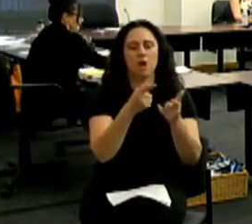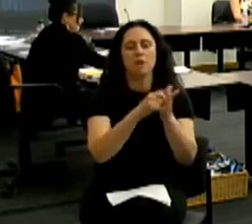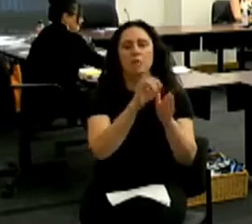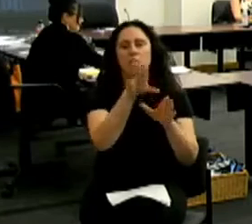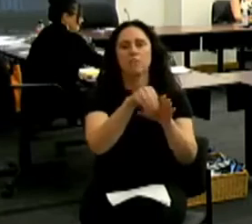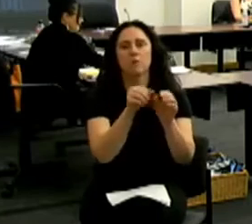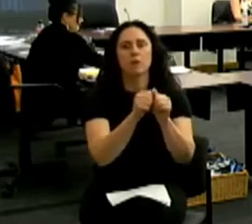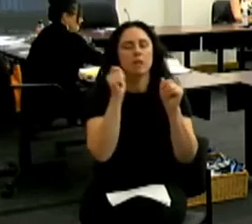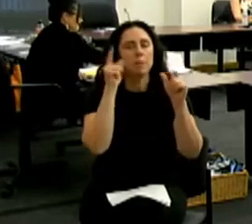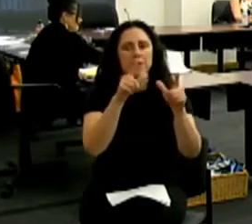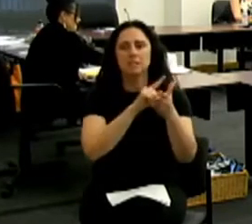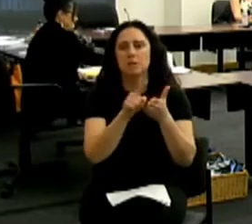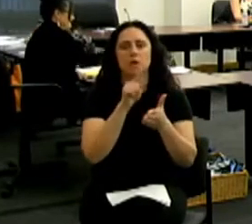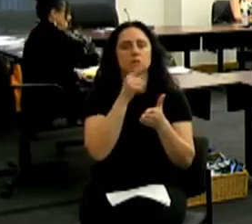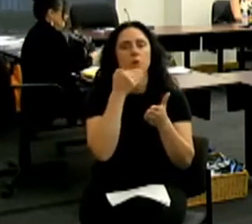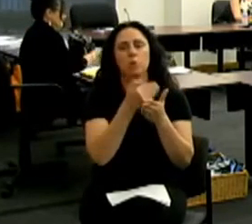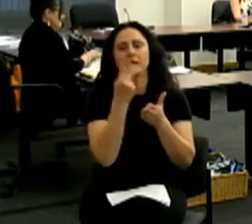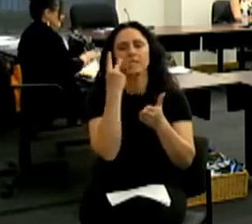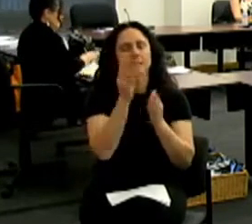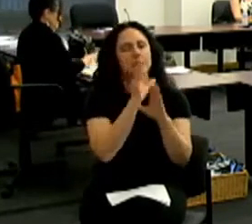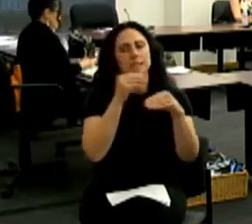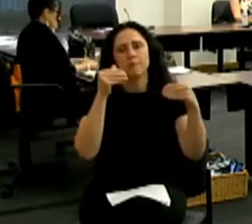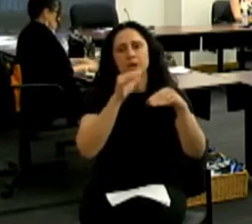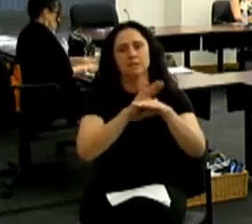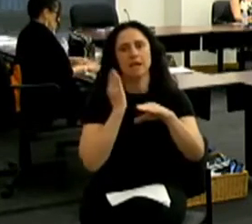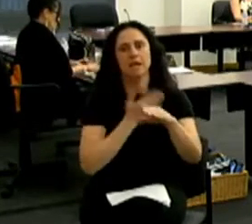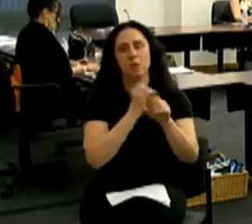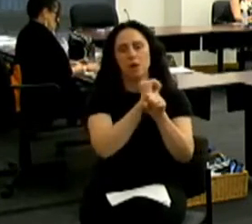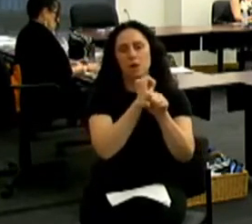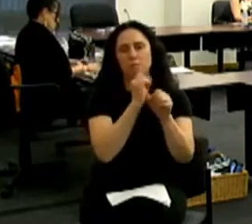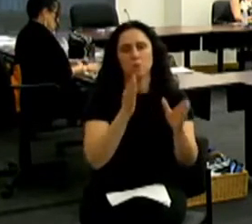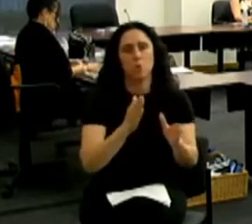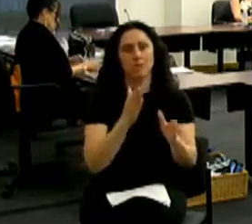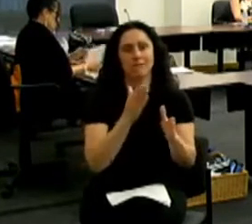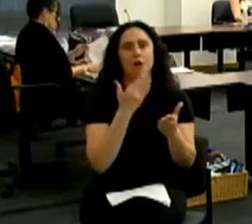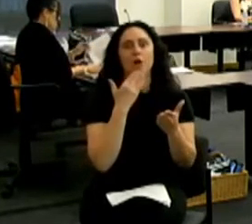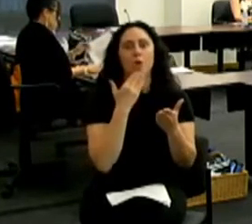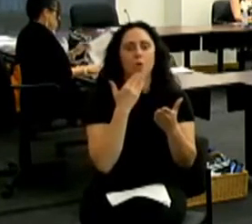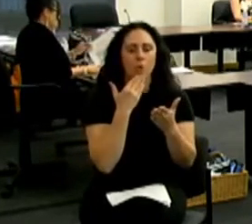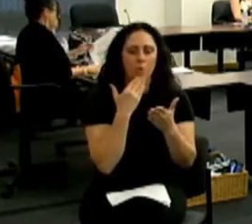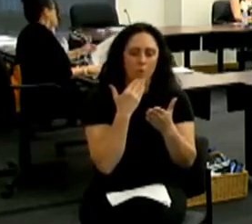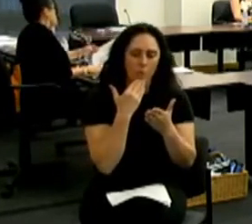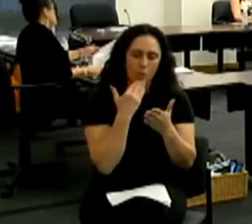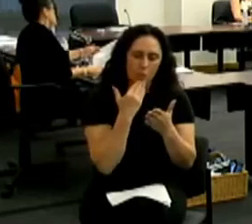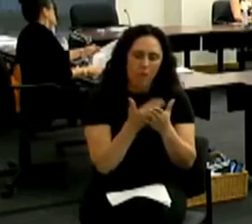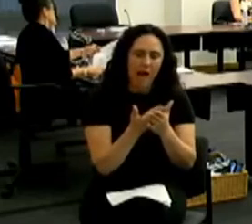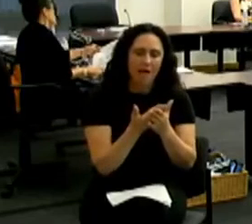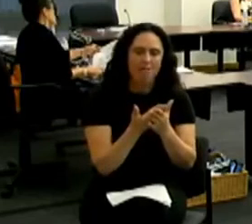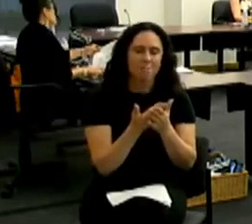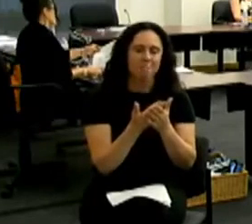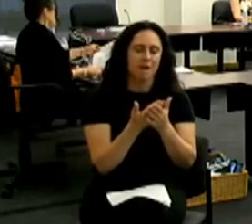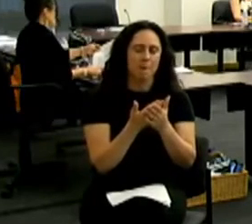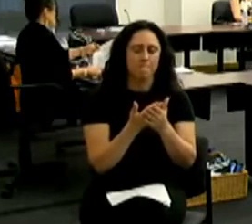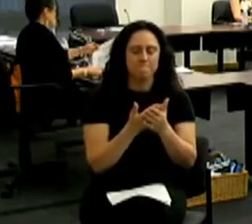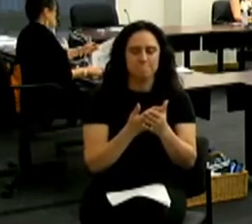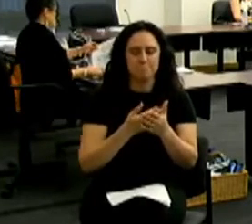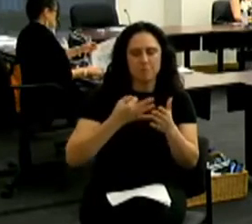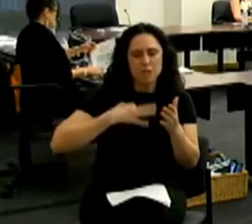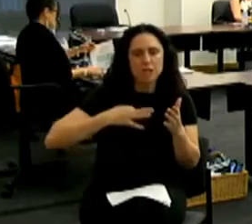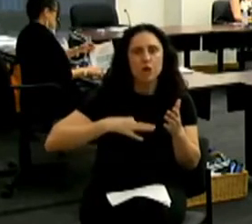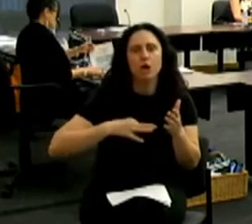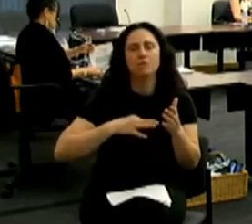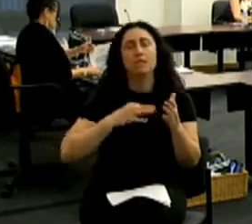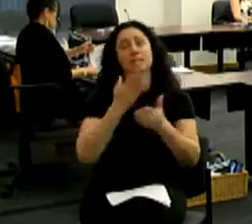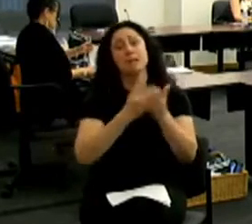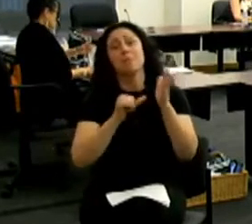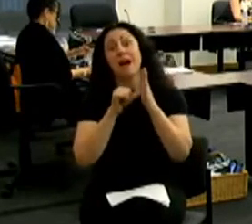amazing week. It was so great to see the smiles on our employees, well deserved. Some of the highlights that I just want to share, in addition to the